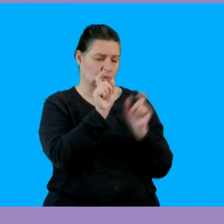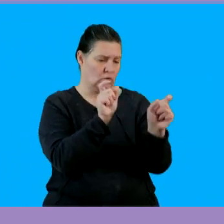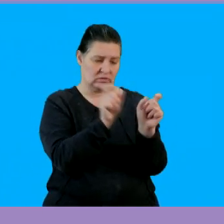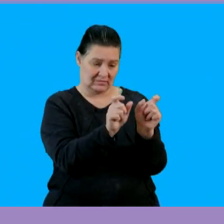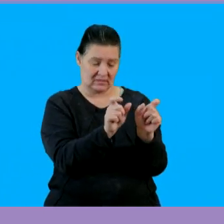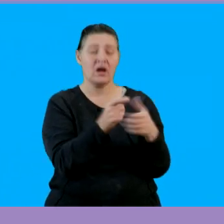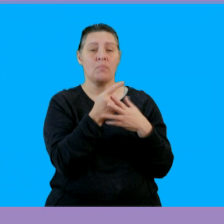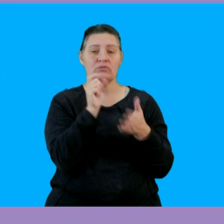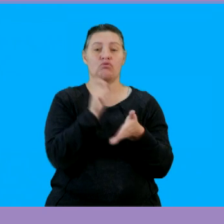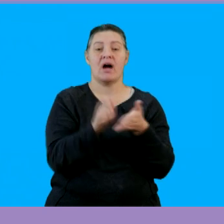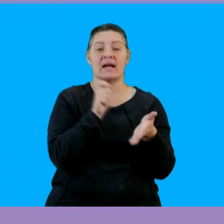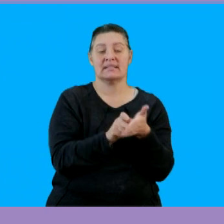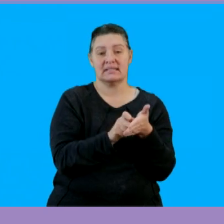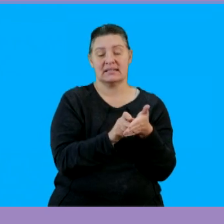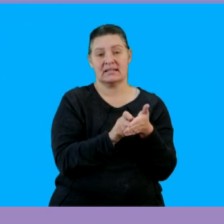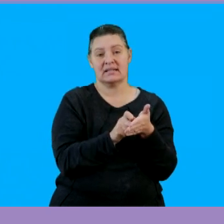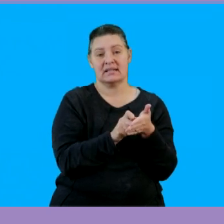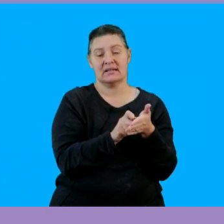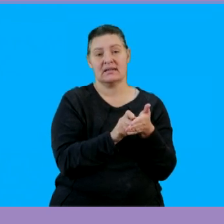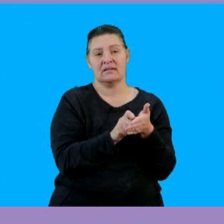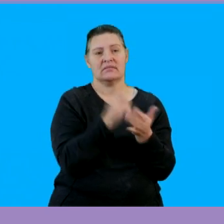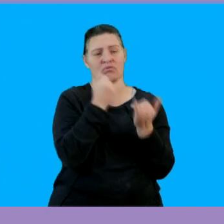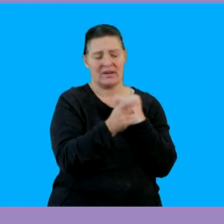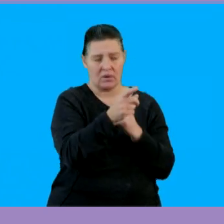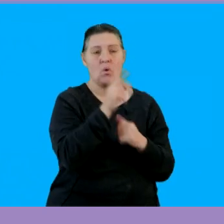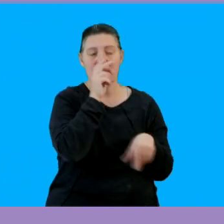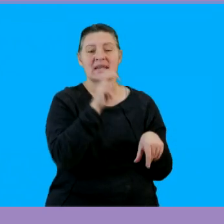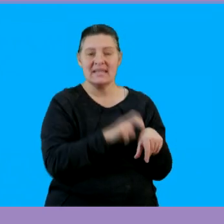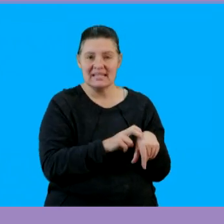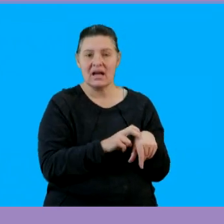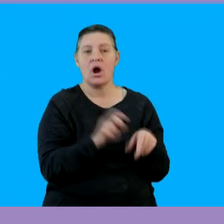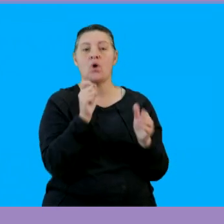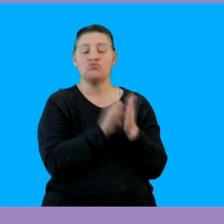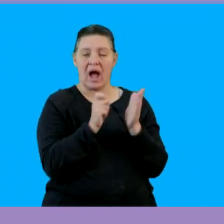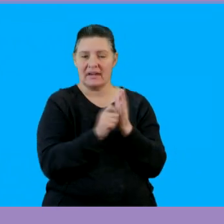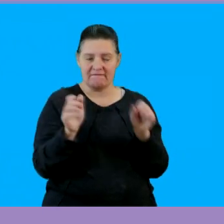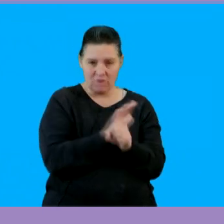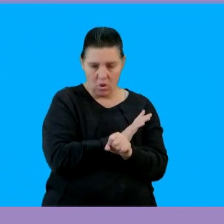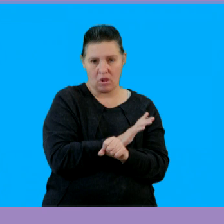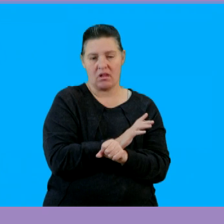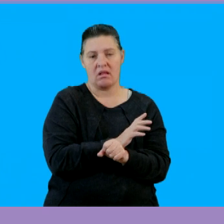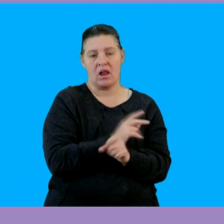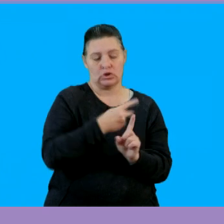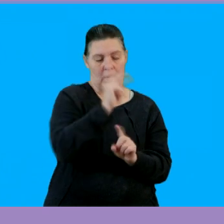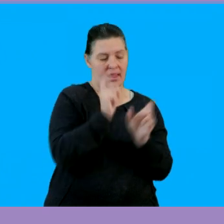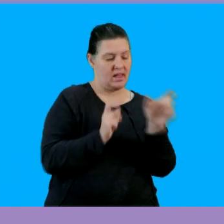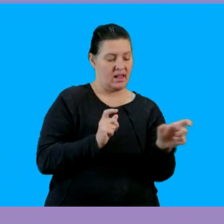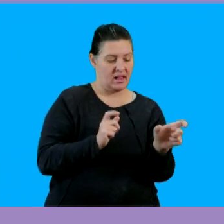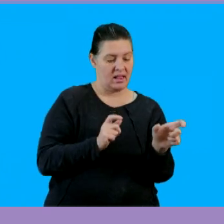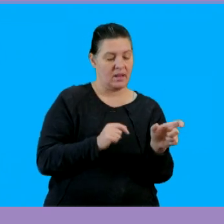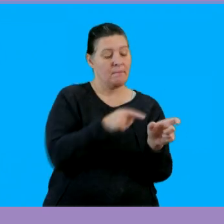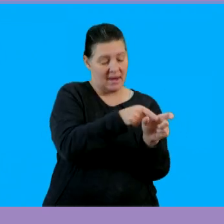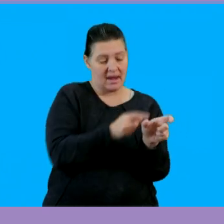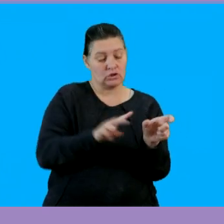we need to write, and that is an error, we need to write out the binomial